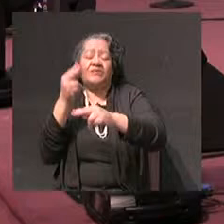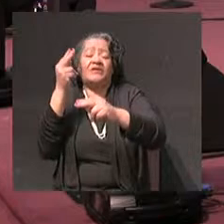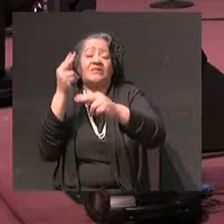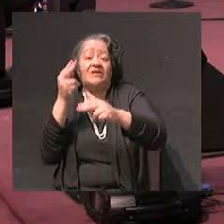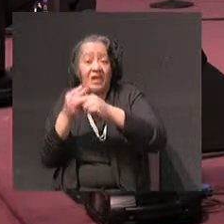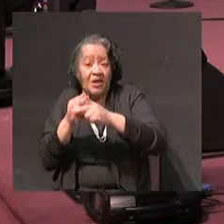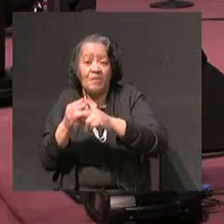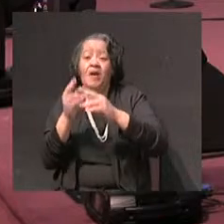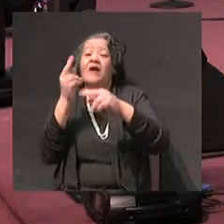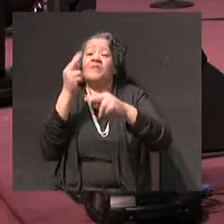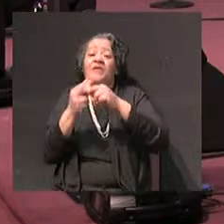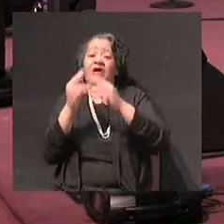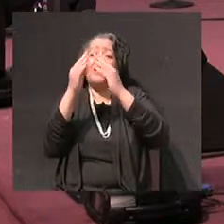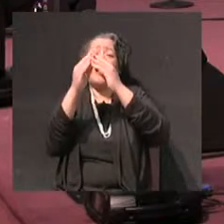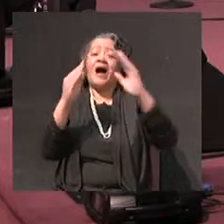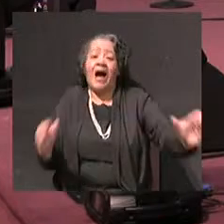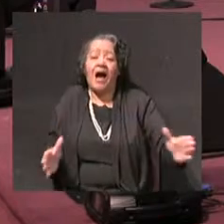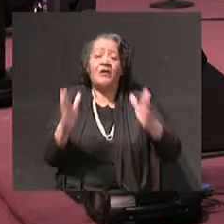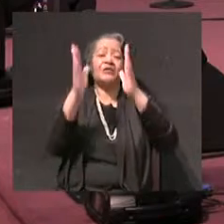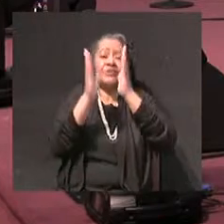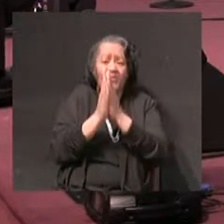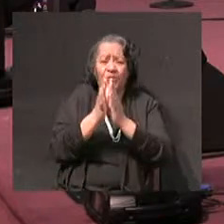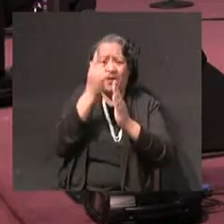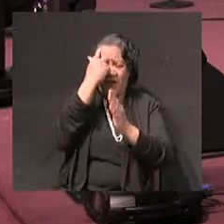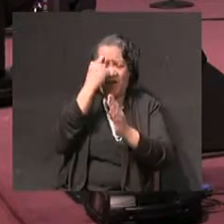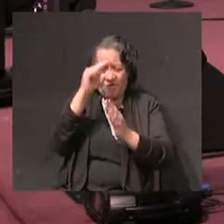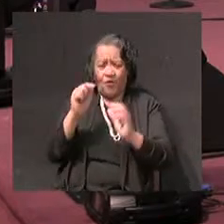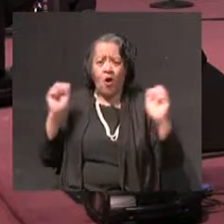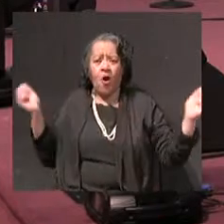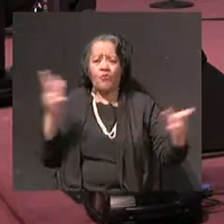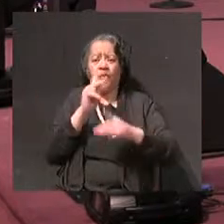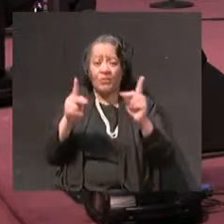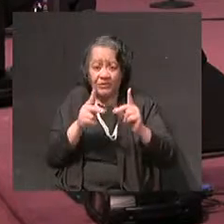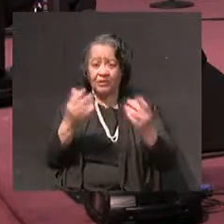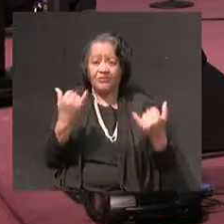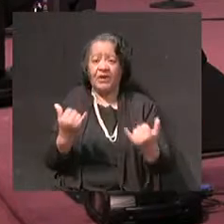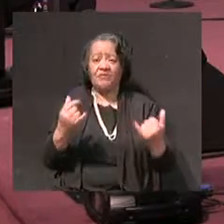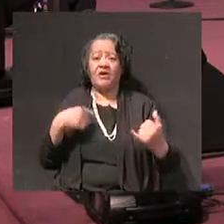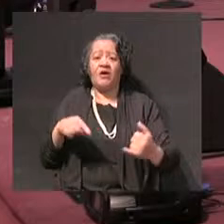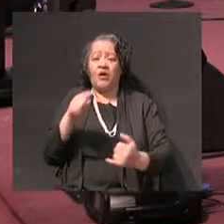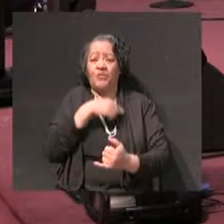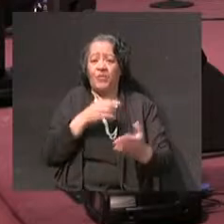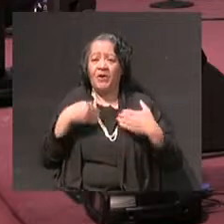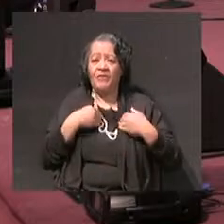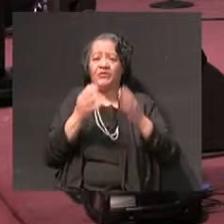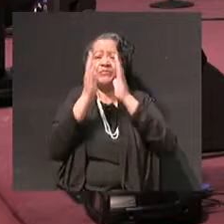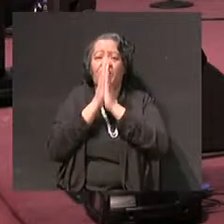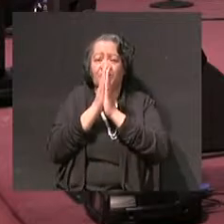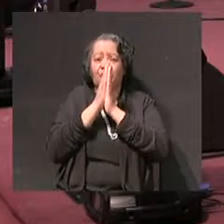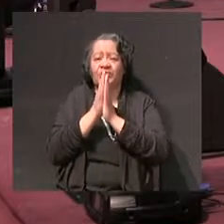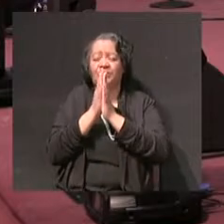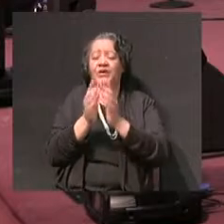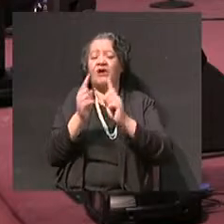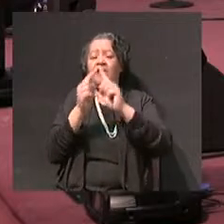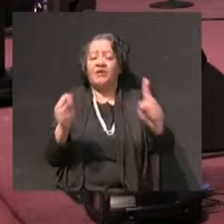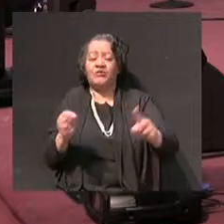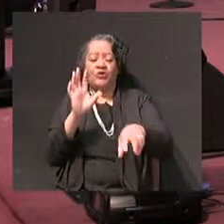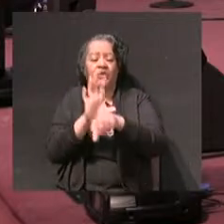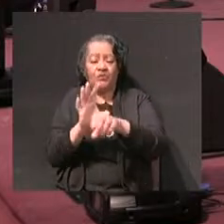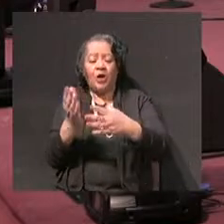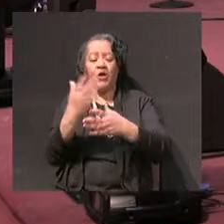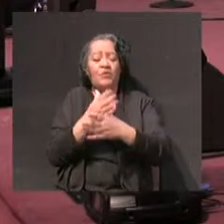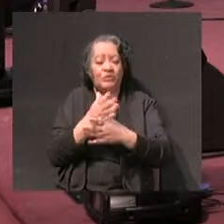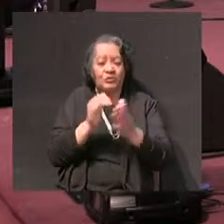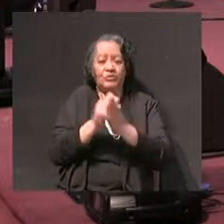people. My house shall be a house of prayer. And so this day we have the prayers of the congregation that have been